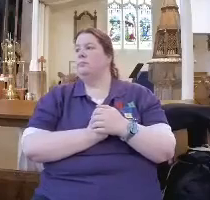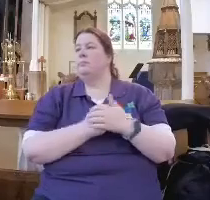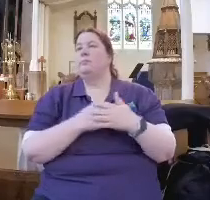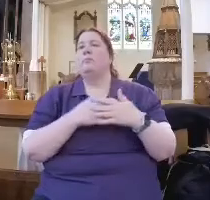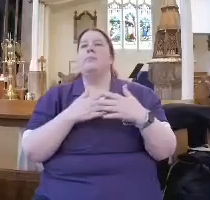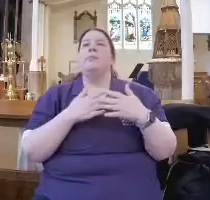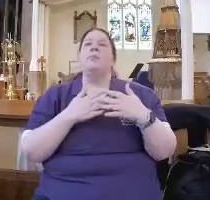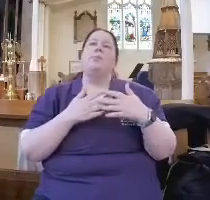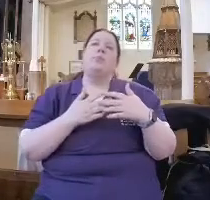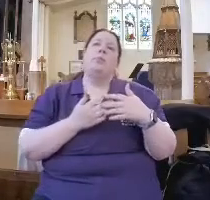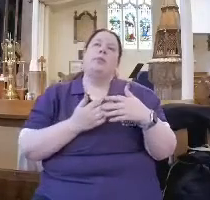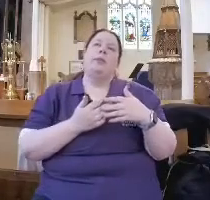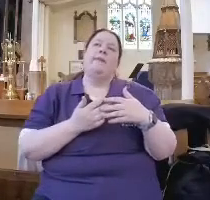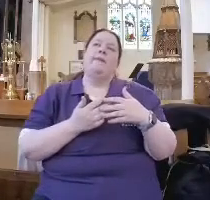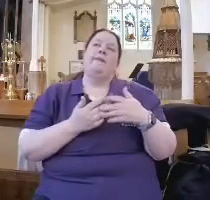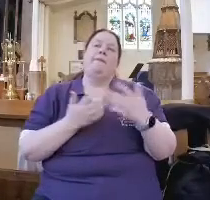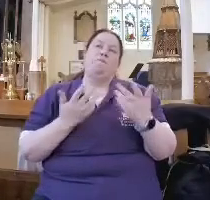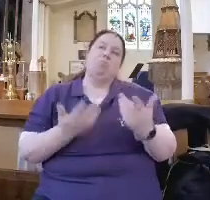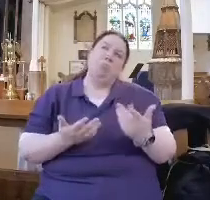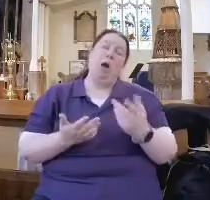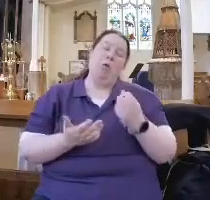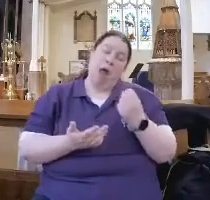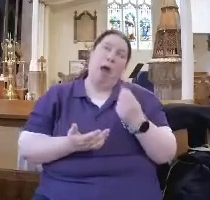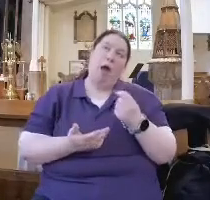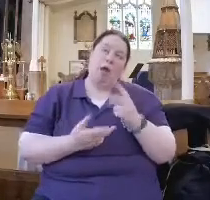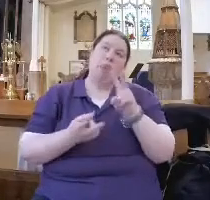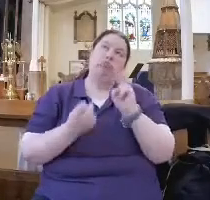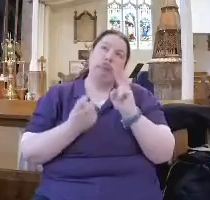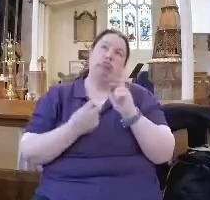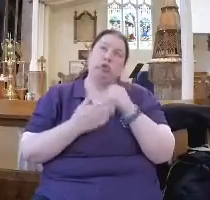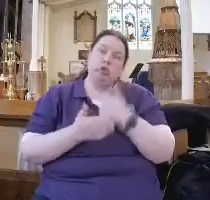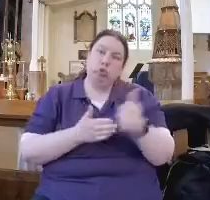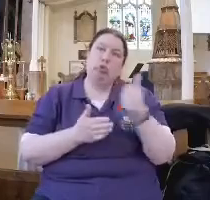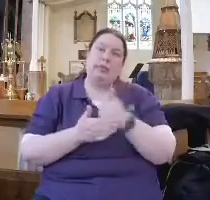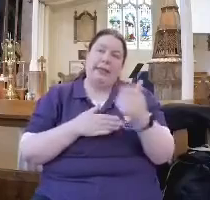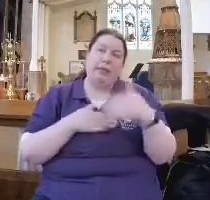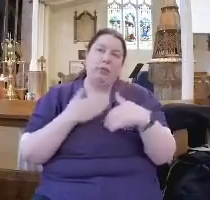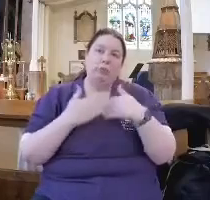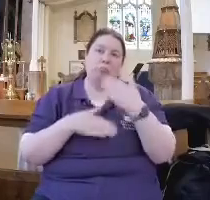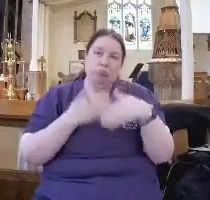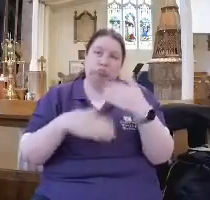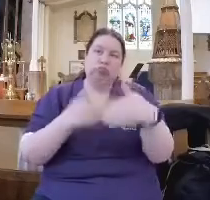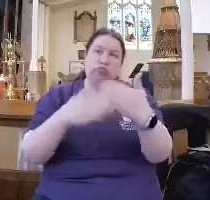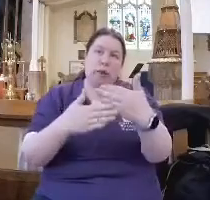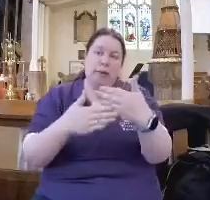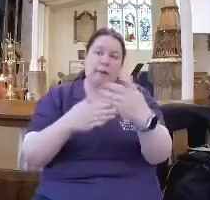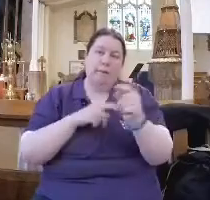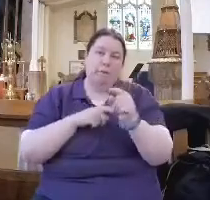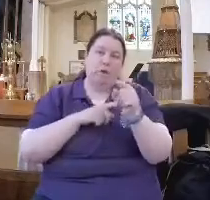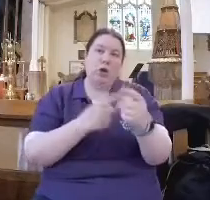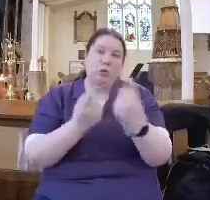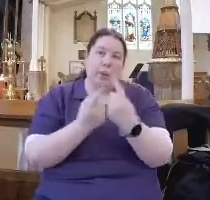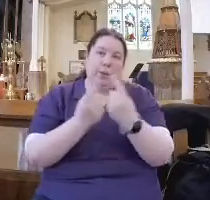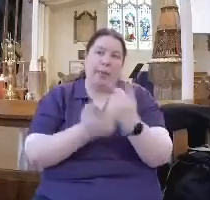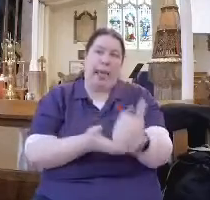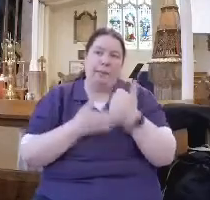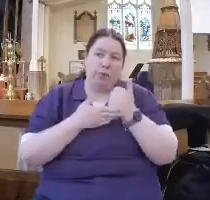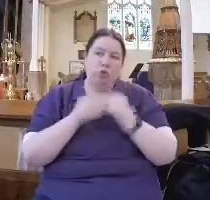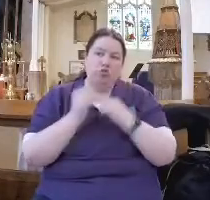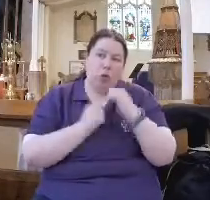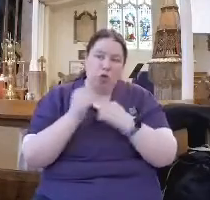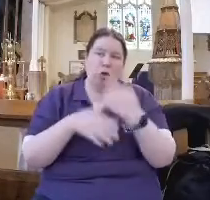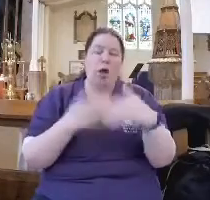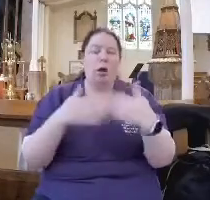But you say, okay, you hear what you say, have a routine, do it regularly, follow one of these things, sit down, 15 minutes, that's